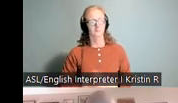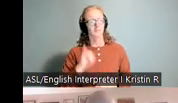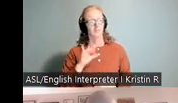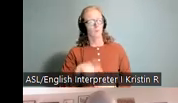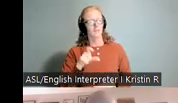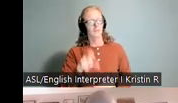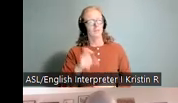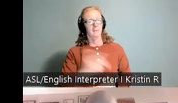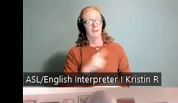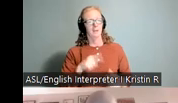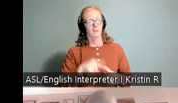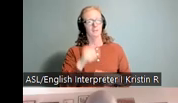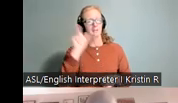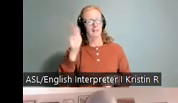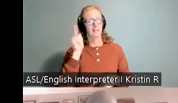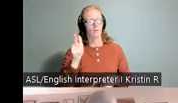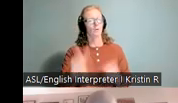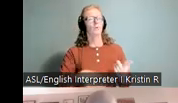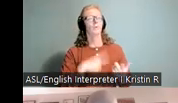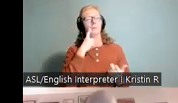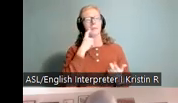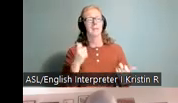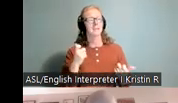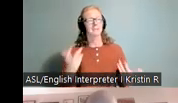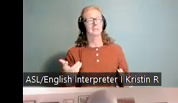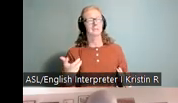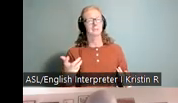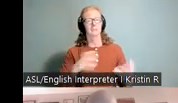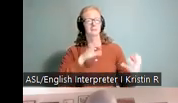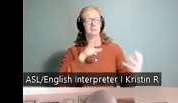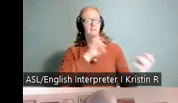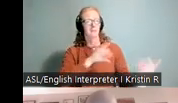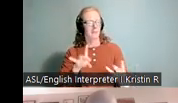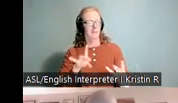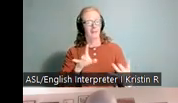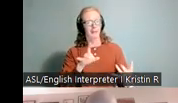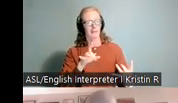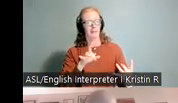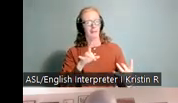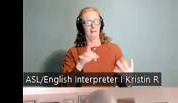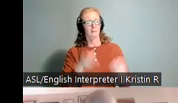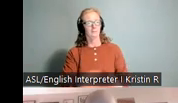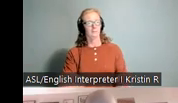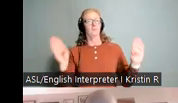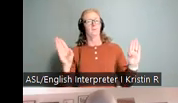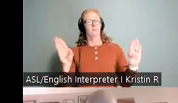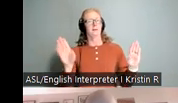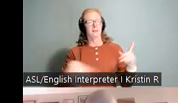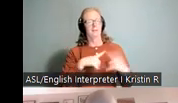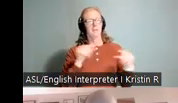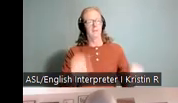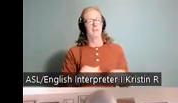return to this at a later stage because we get feedback that we've sort of broadened the scope too much, then we can.